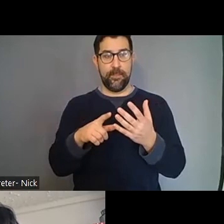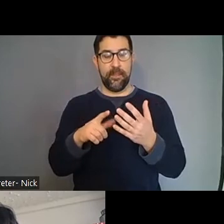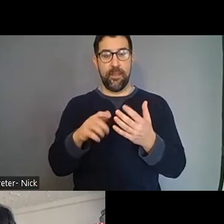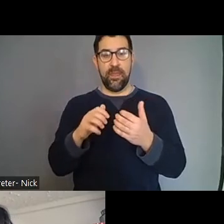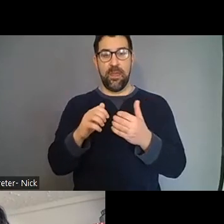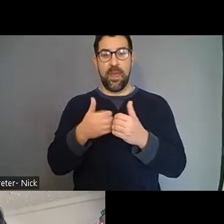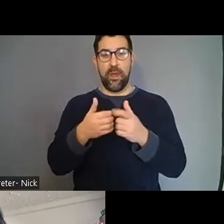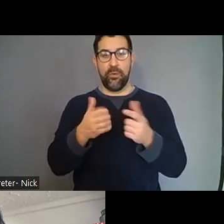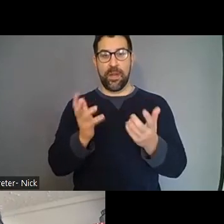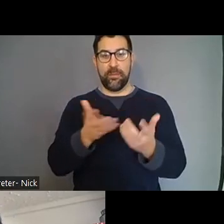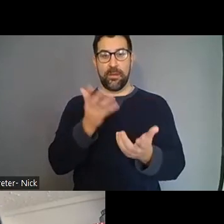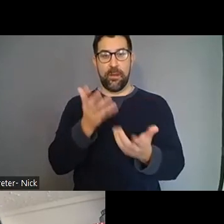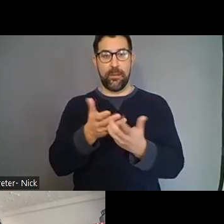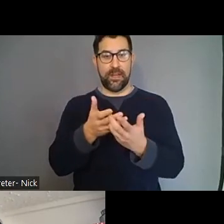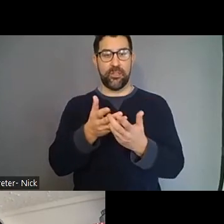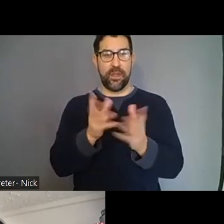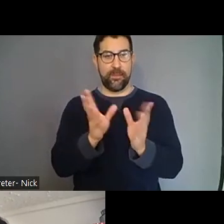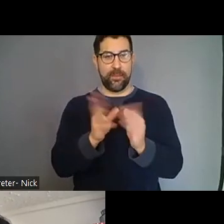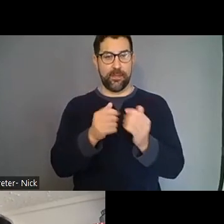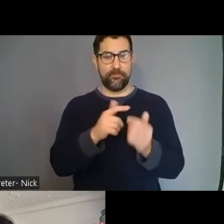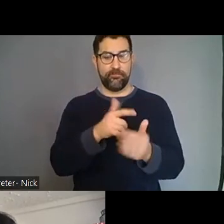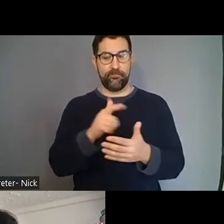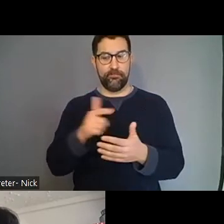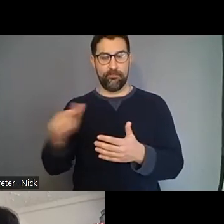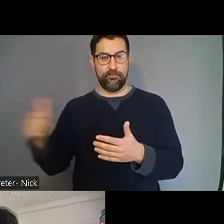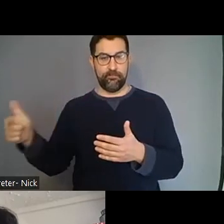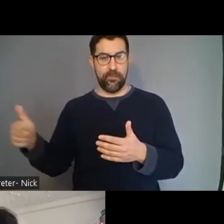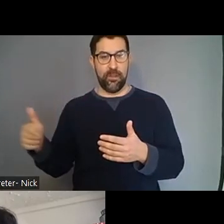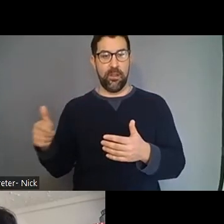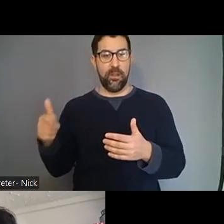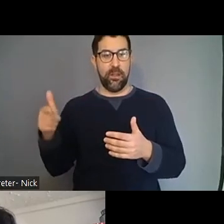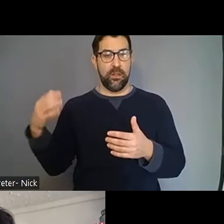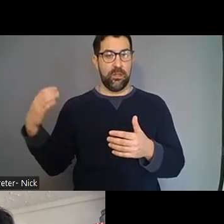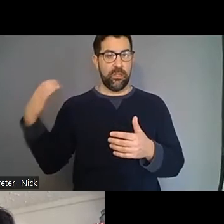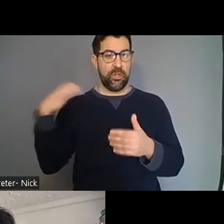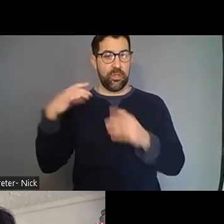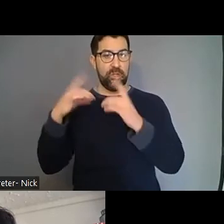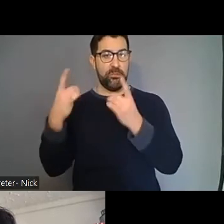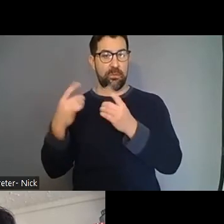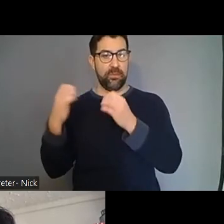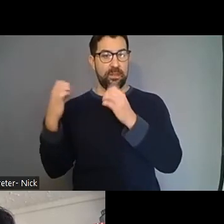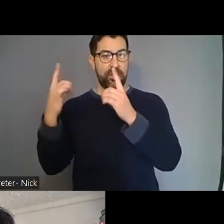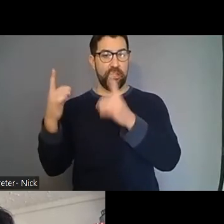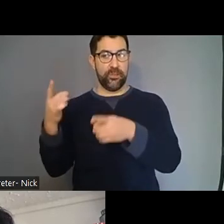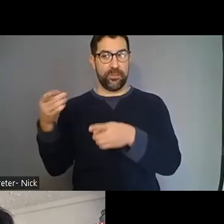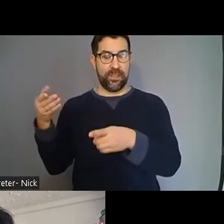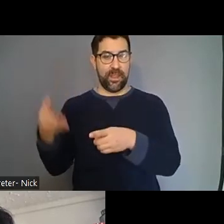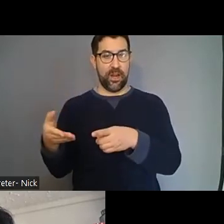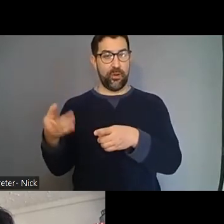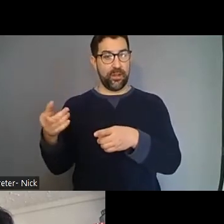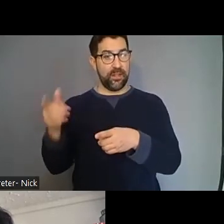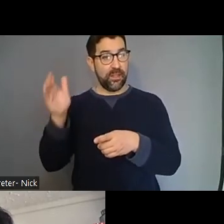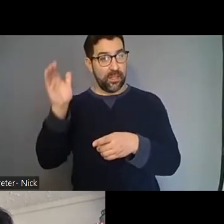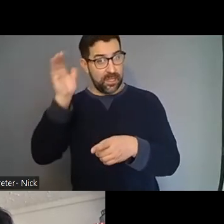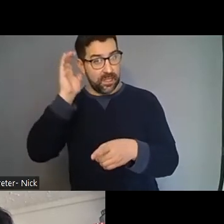be accommodated for. So the chancellor of the Department of Education was there, and he listened